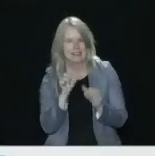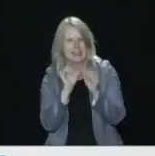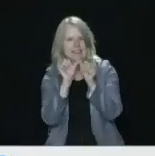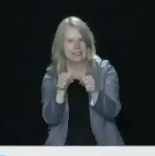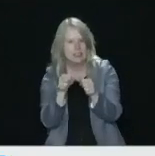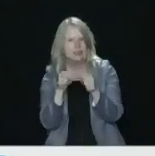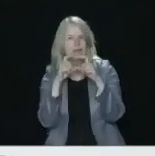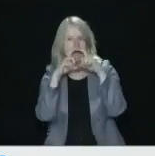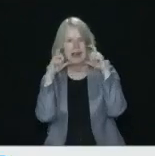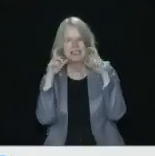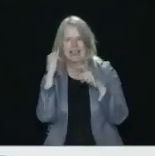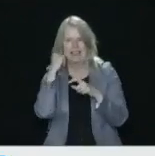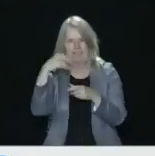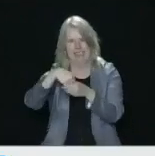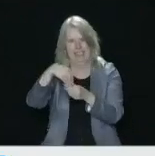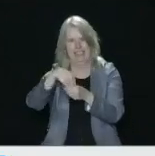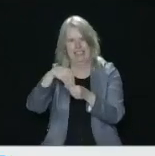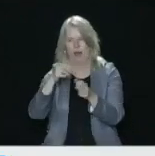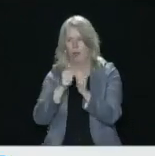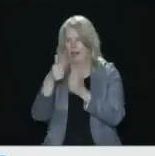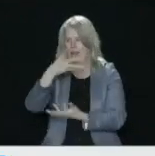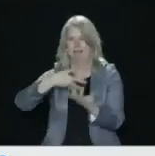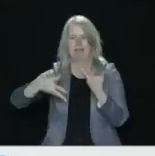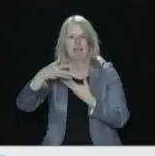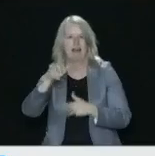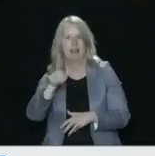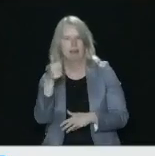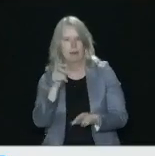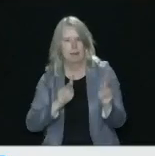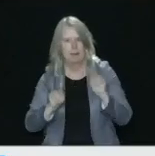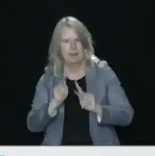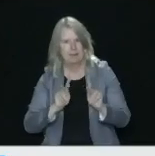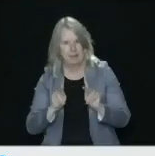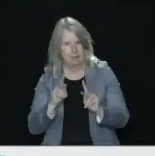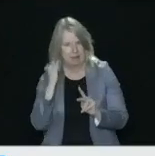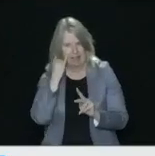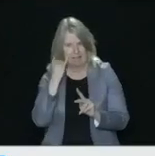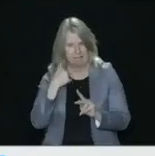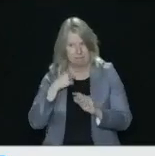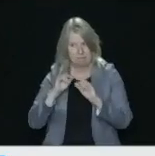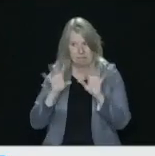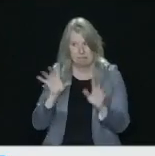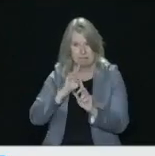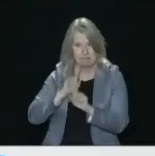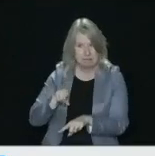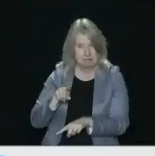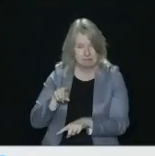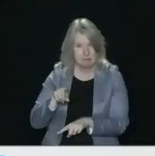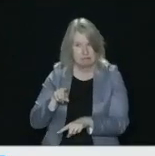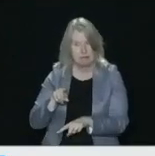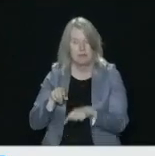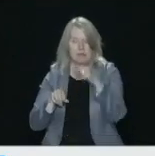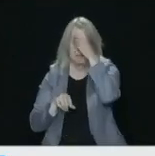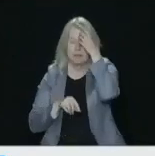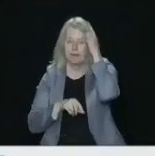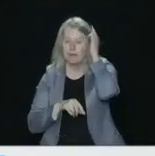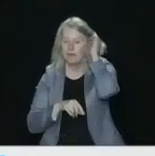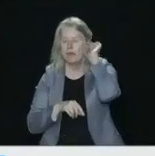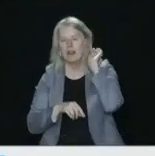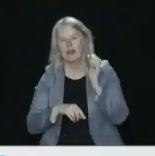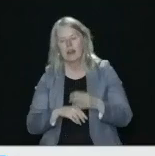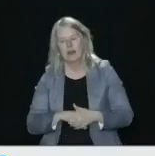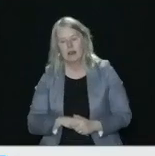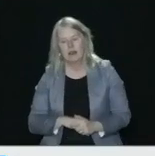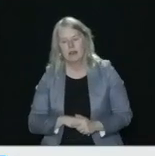Others have not saying anything about it. Is the federal government drawing up new